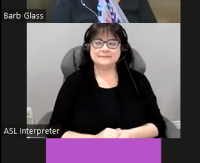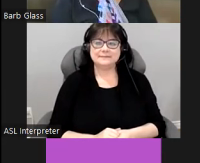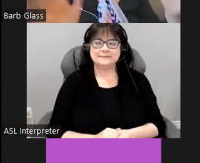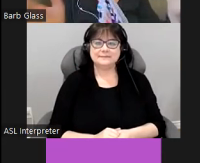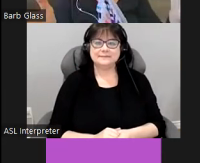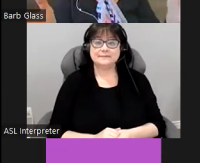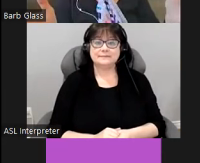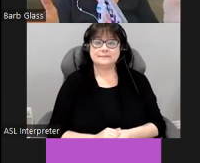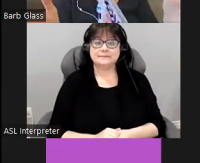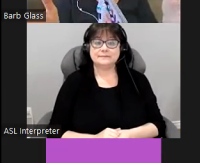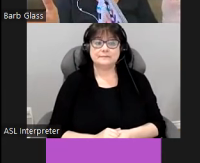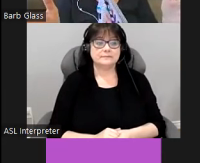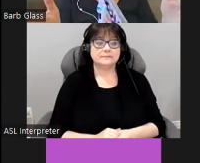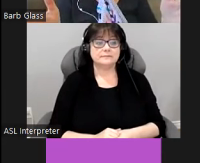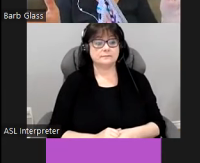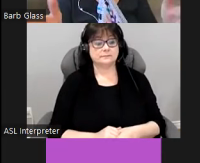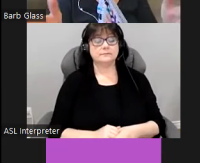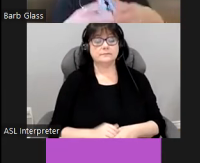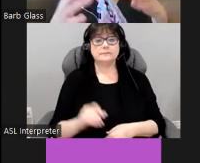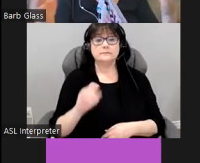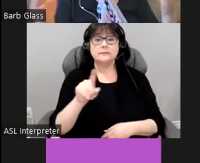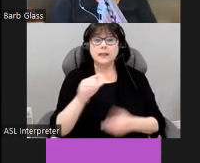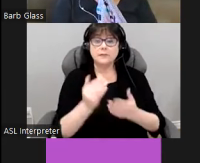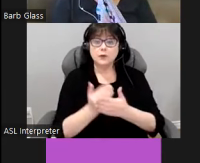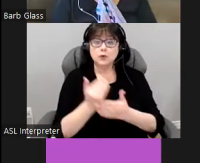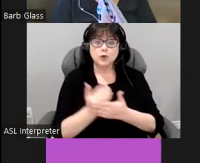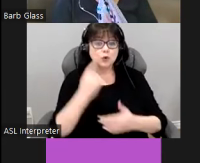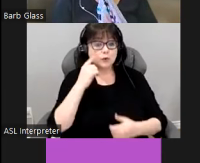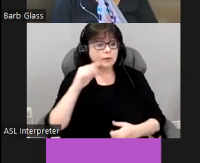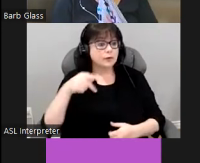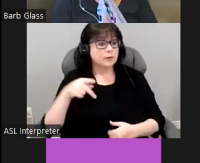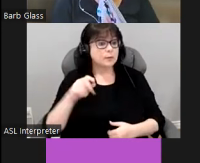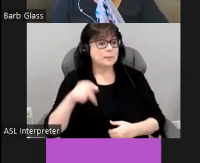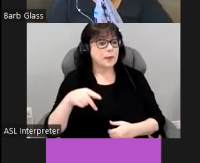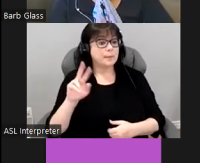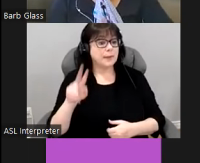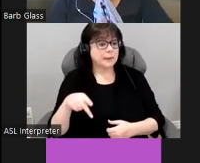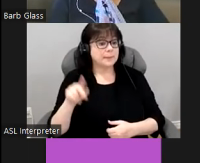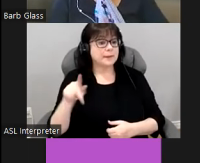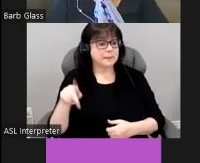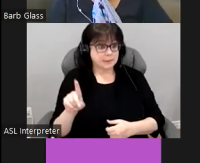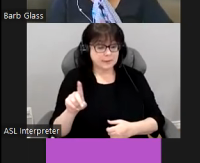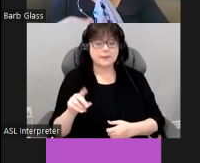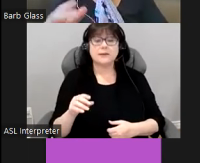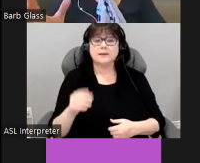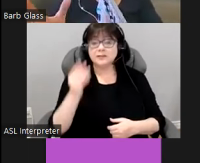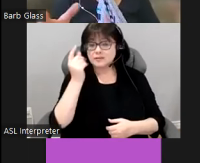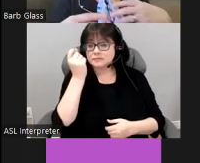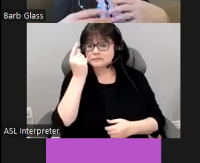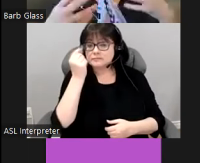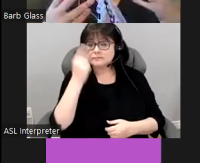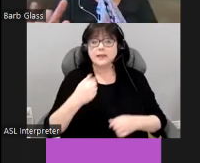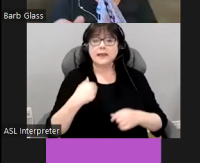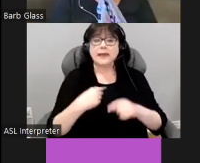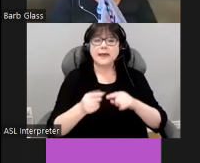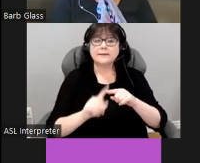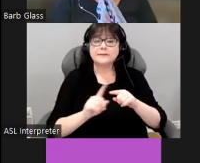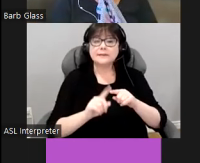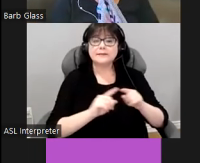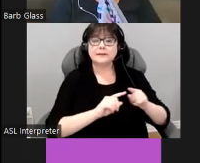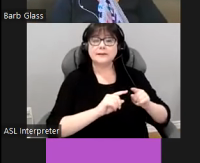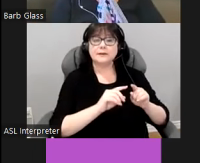So just in case you're new to Pop-Up PD, this is a series of presentations, webinars, PD